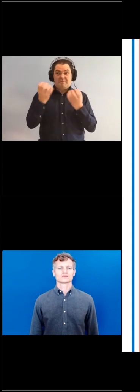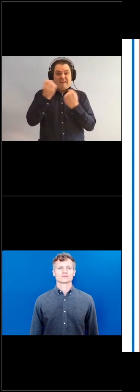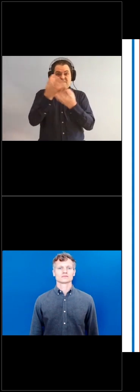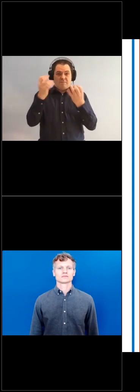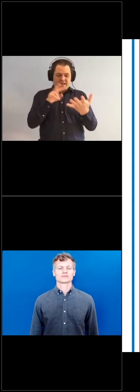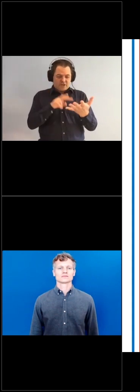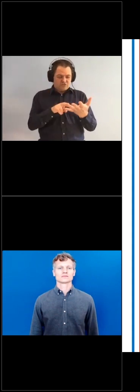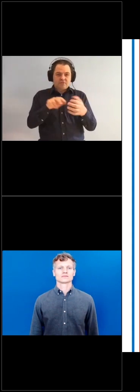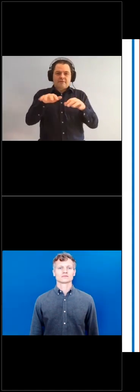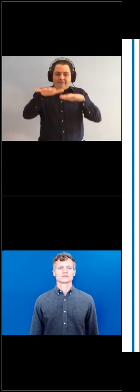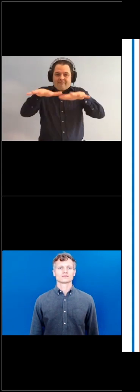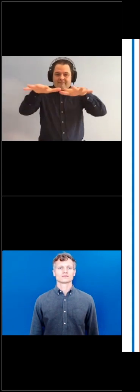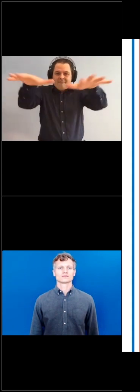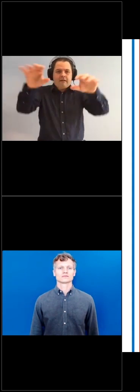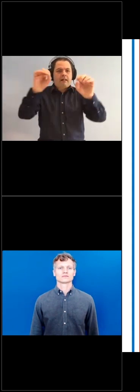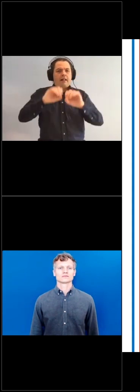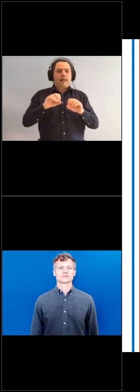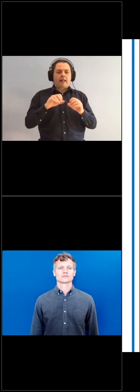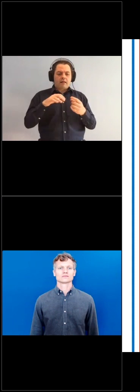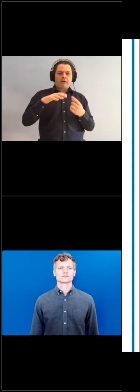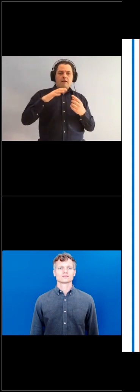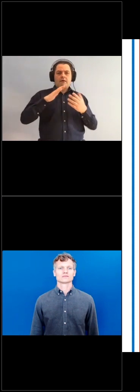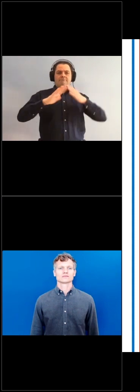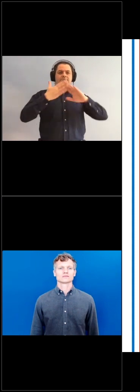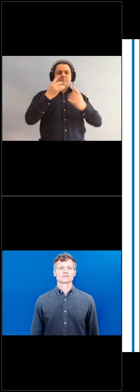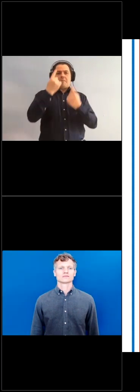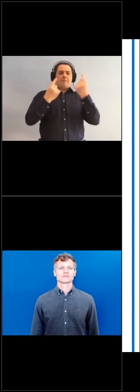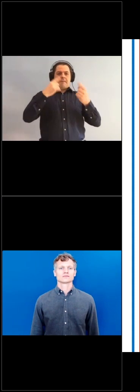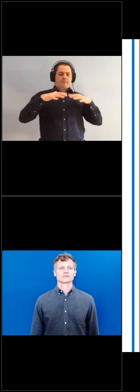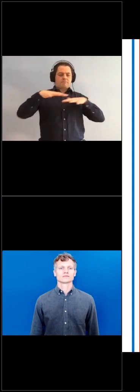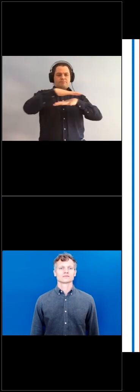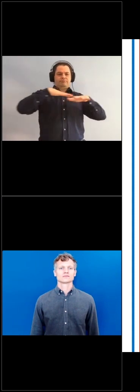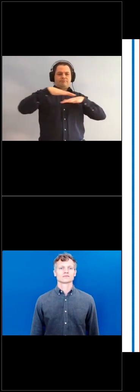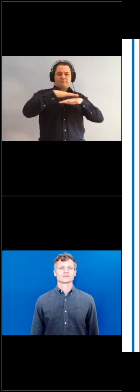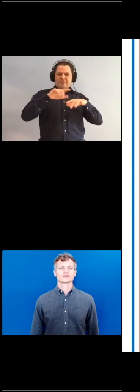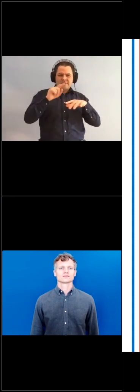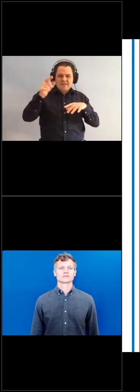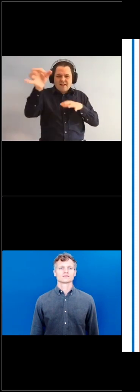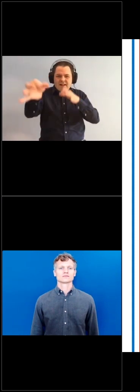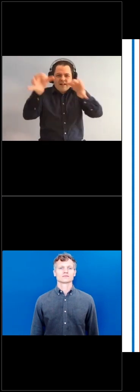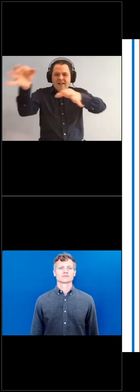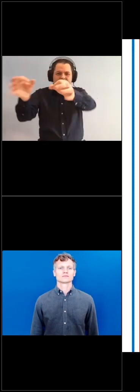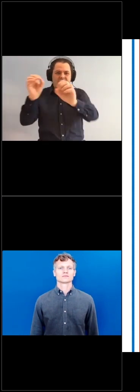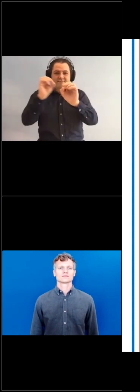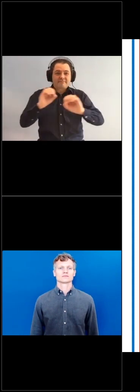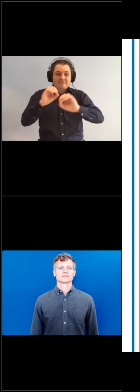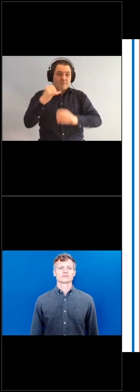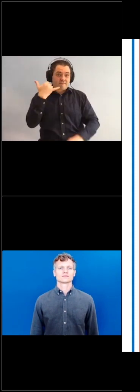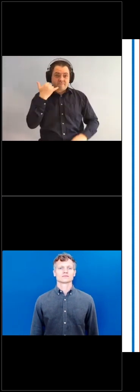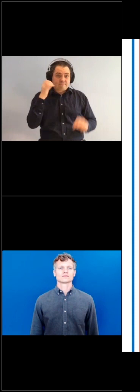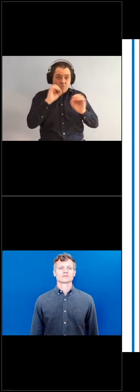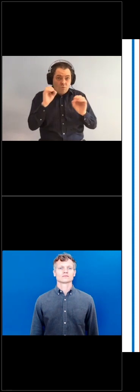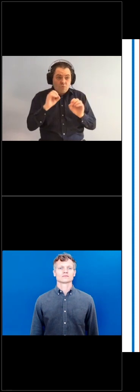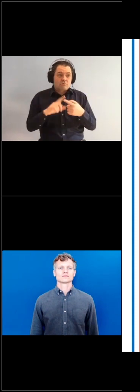reach out to remote areas, those who don't have radio, phone, or those who are, for example, confined in prisons or